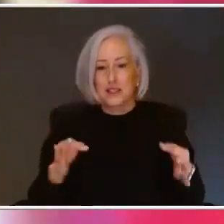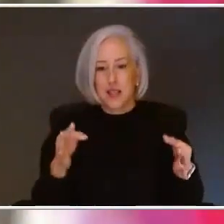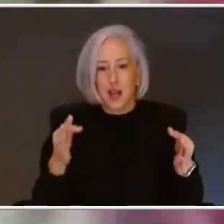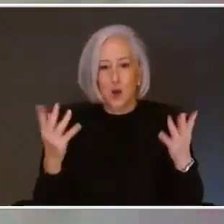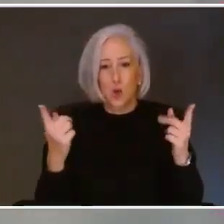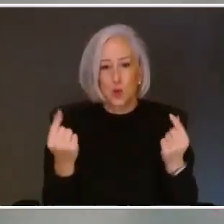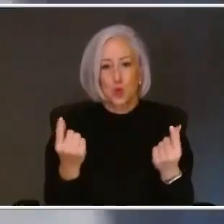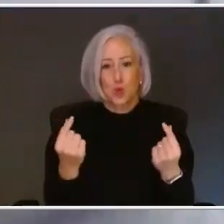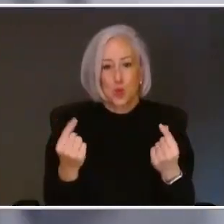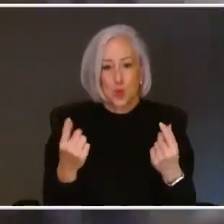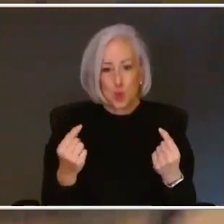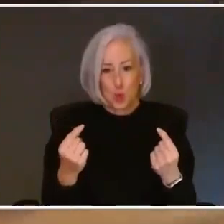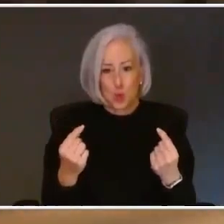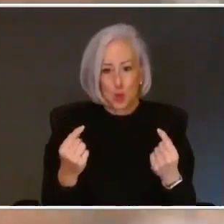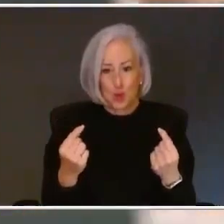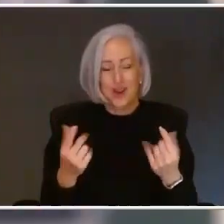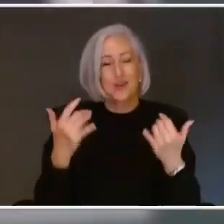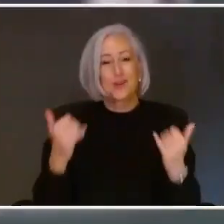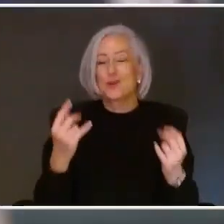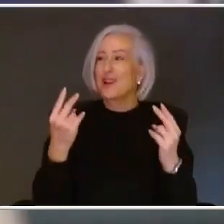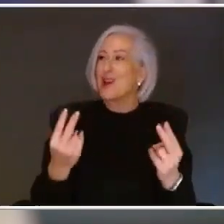now?